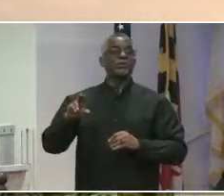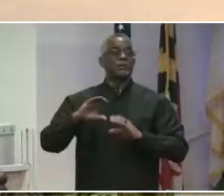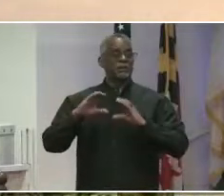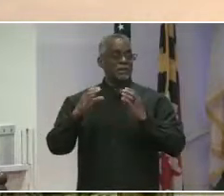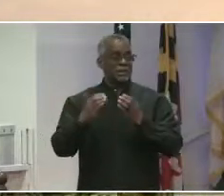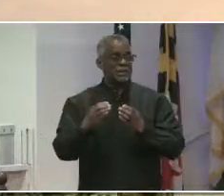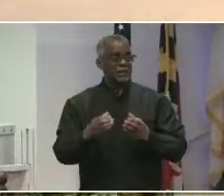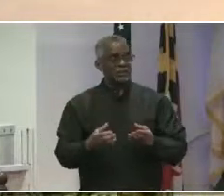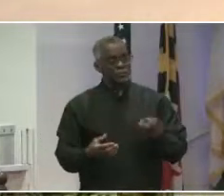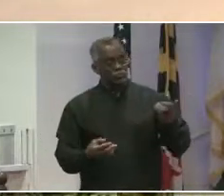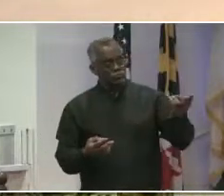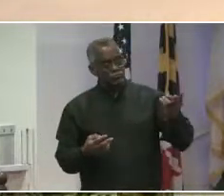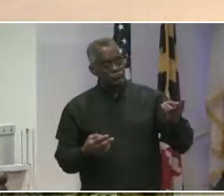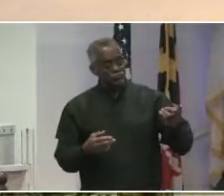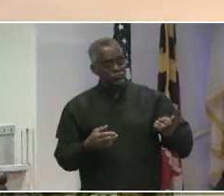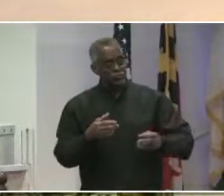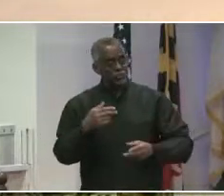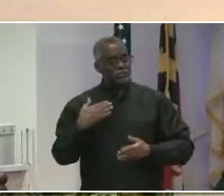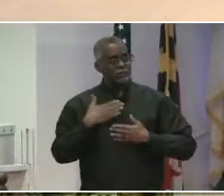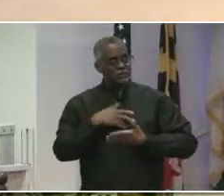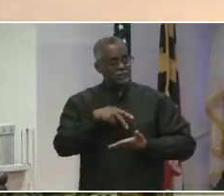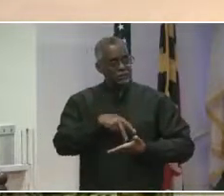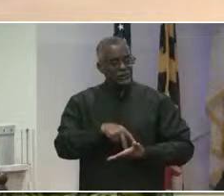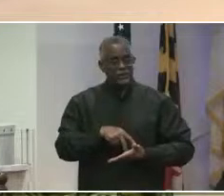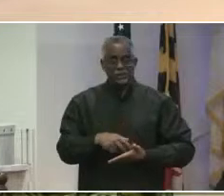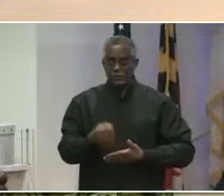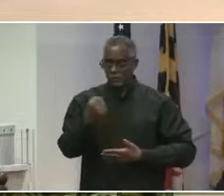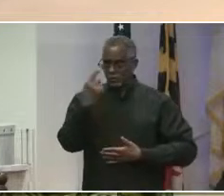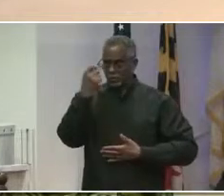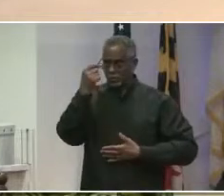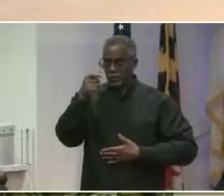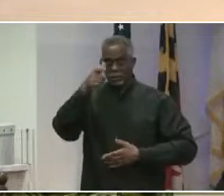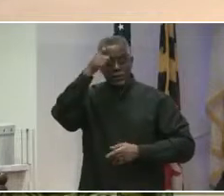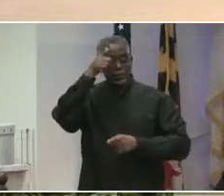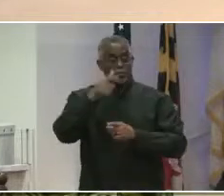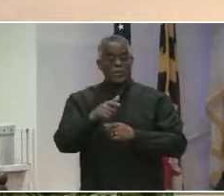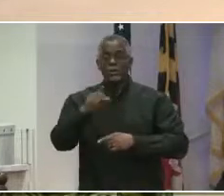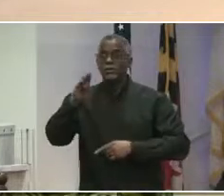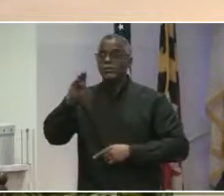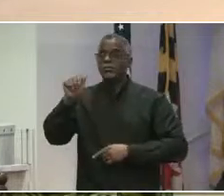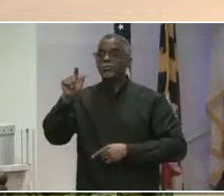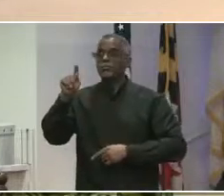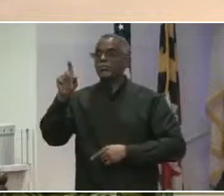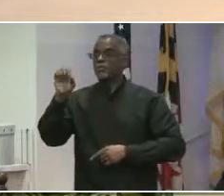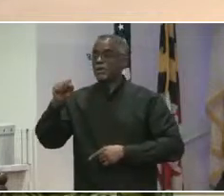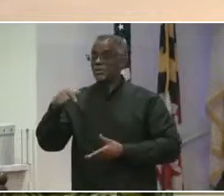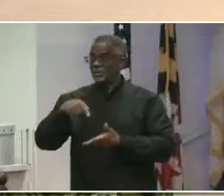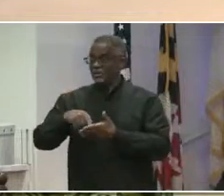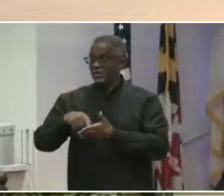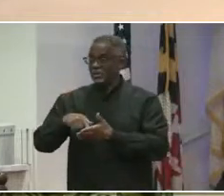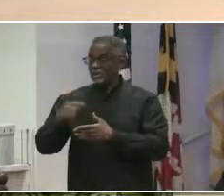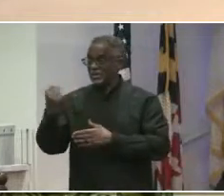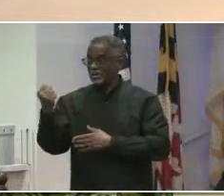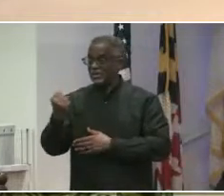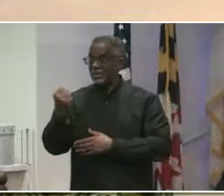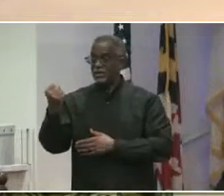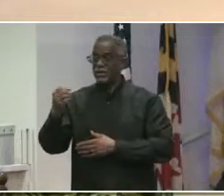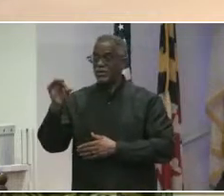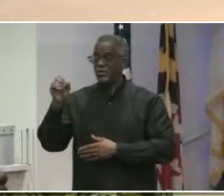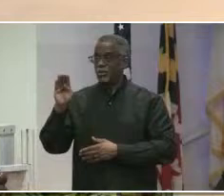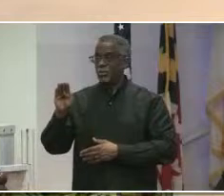Smith, stand up. Now listen, Brother Battle, it's this Saturday,